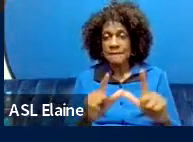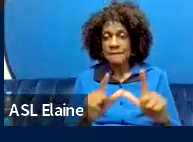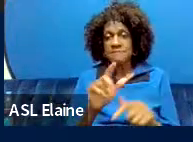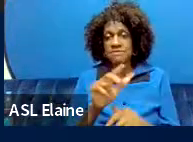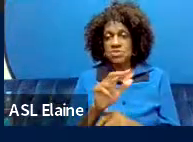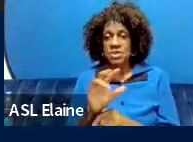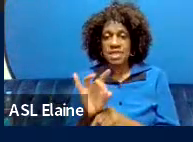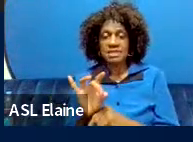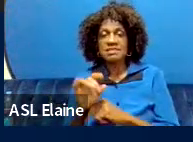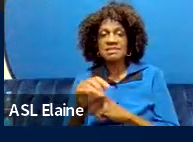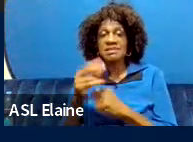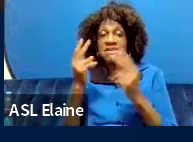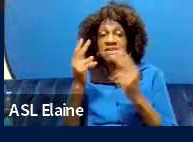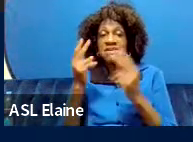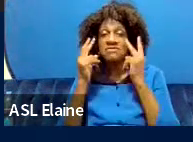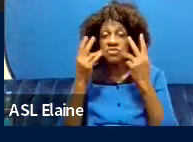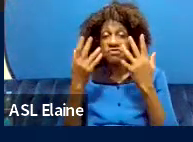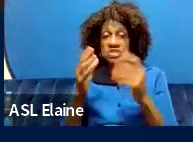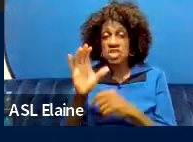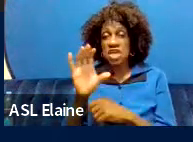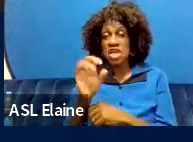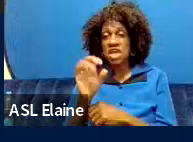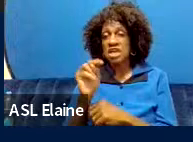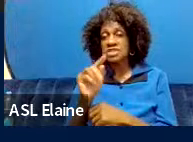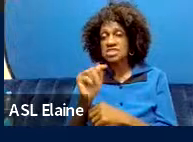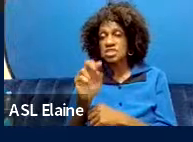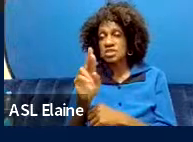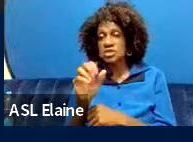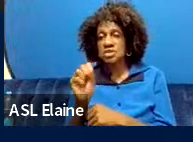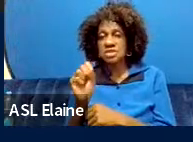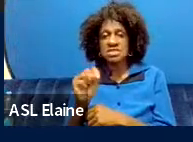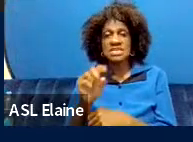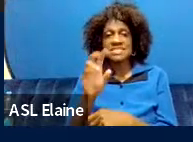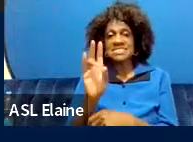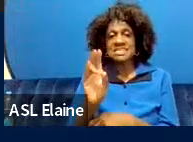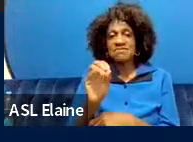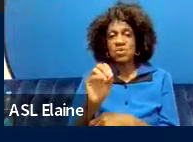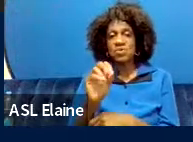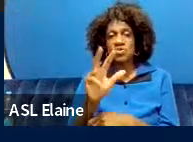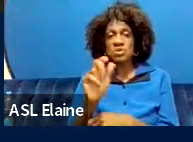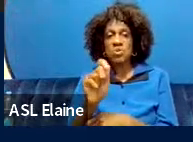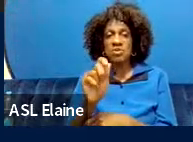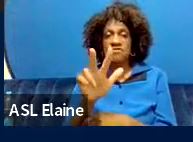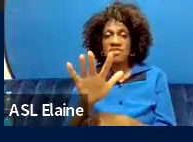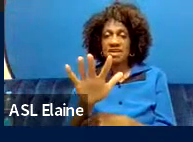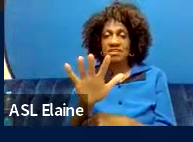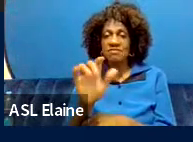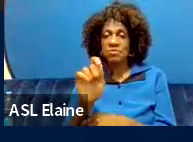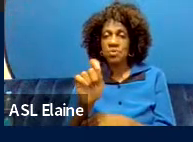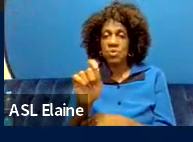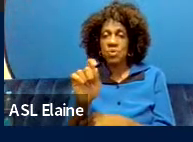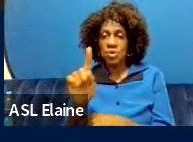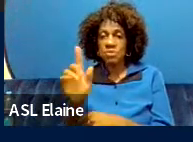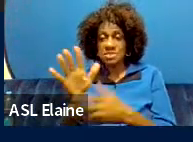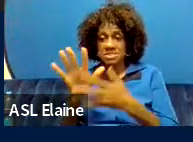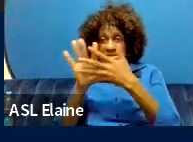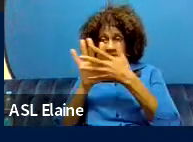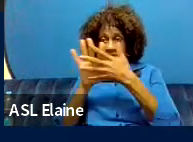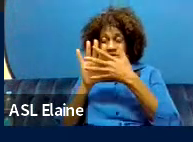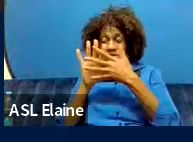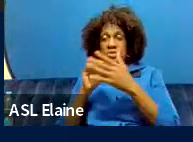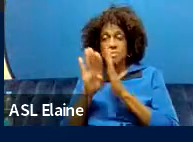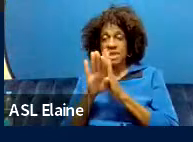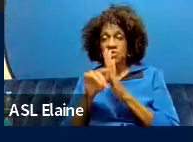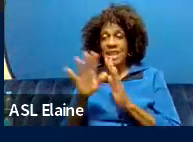Visual finish and contrast, section 703.5.1. Characters must contrast with their background with either light on